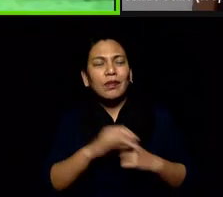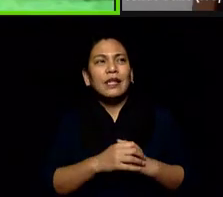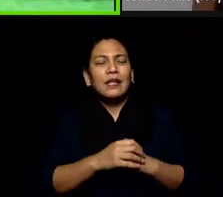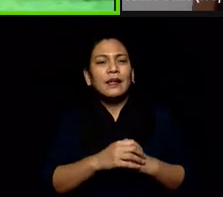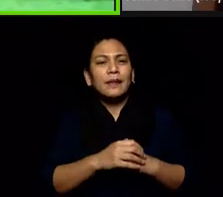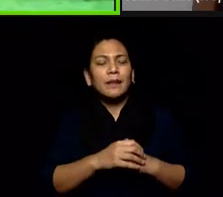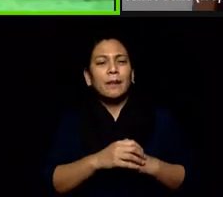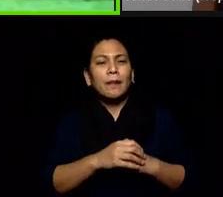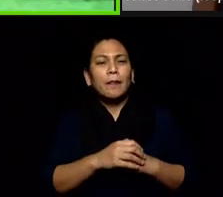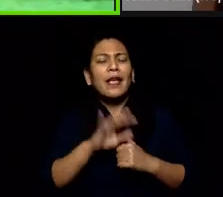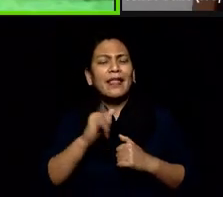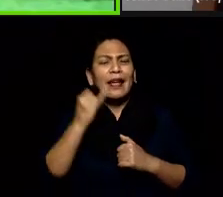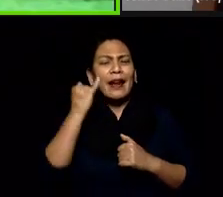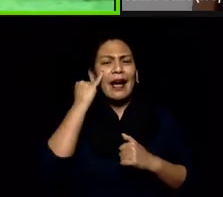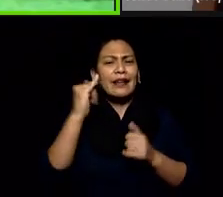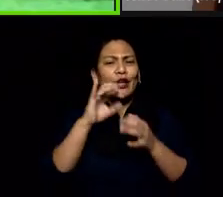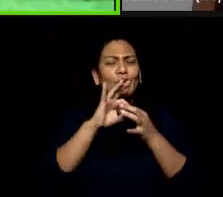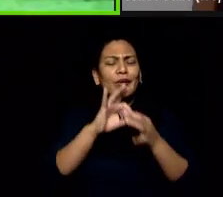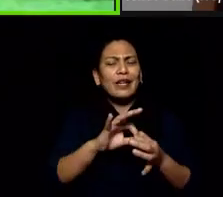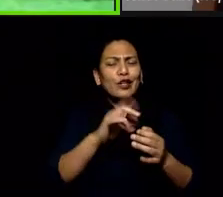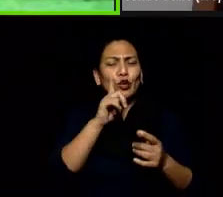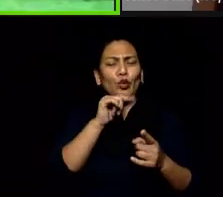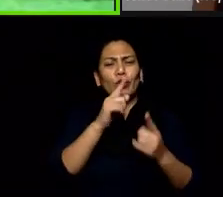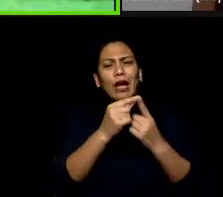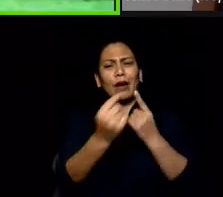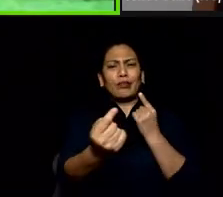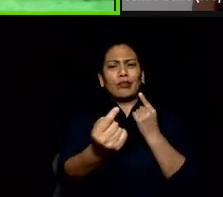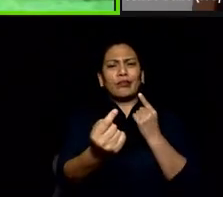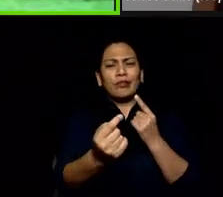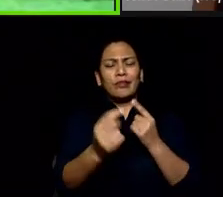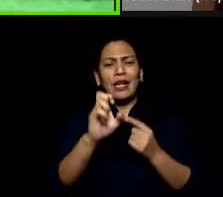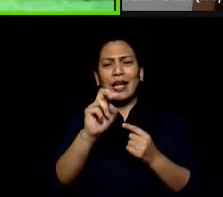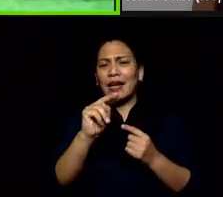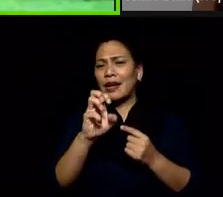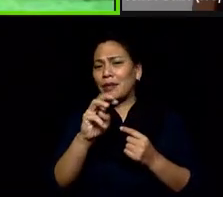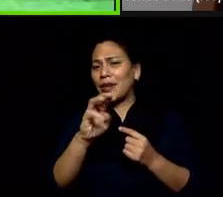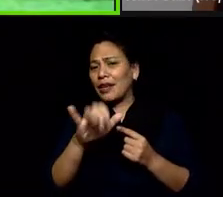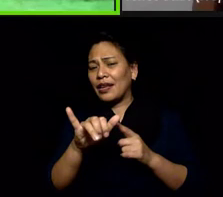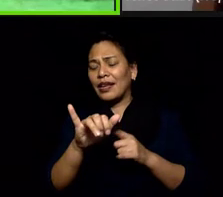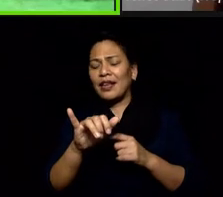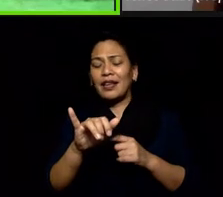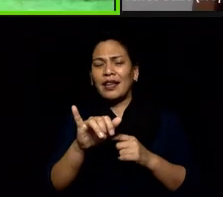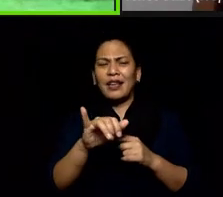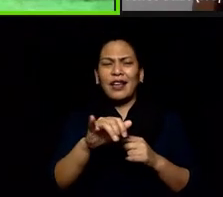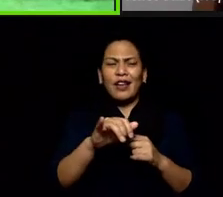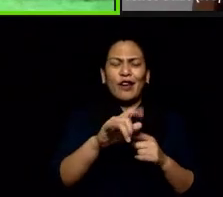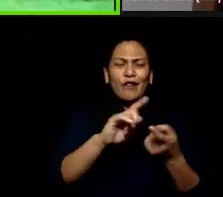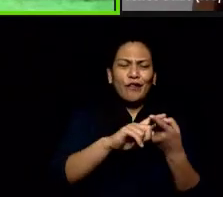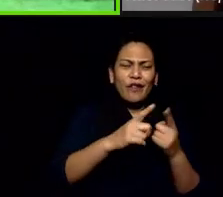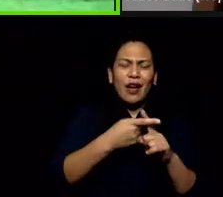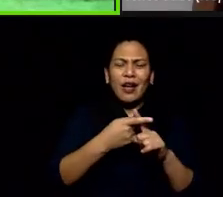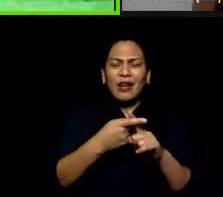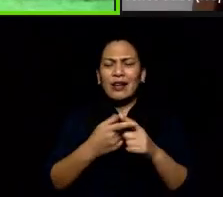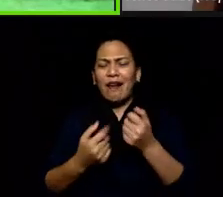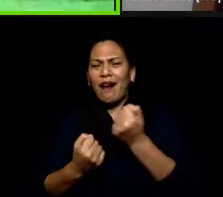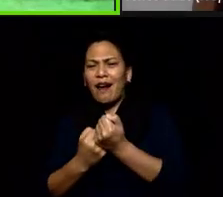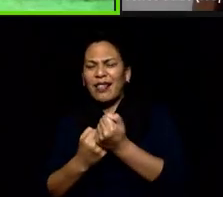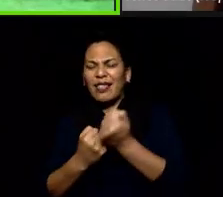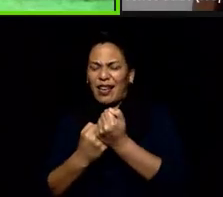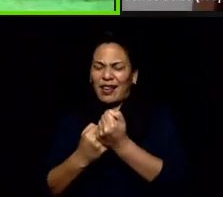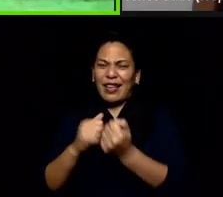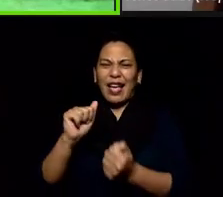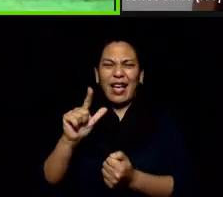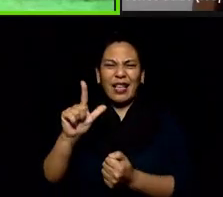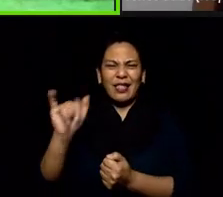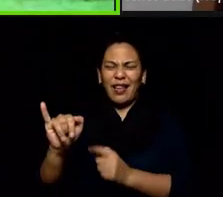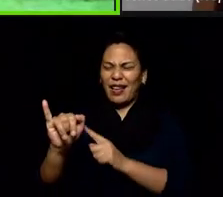this positioning of the enemy and the enemy and the friend, and why ally is such a hard word right